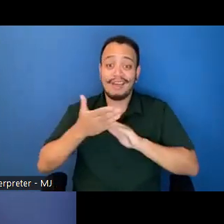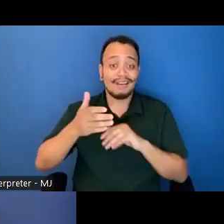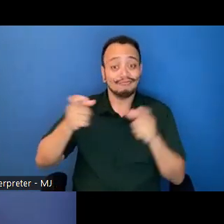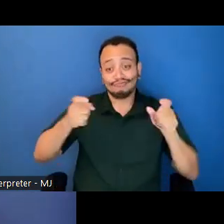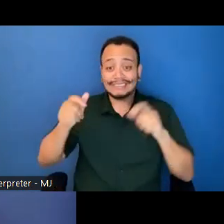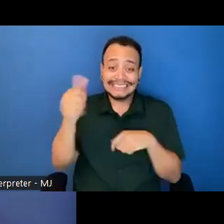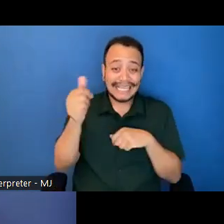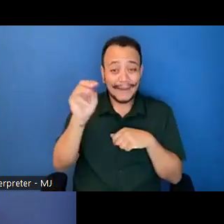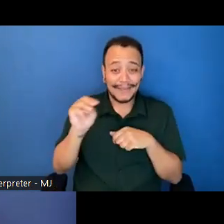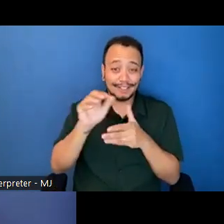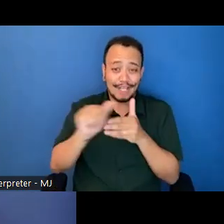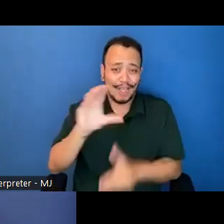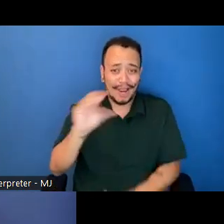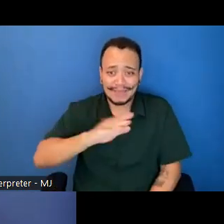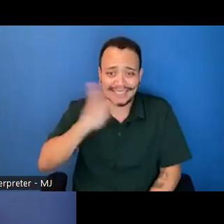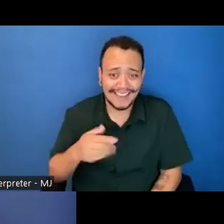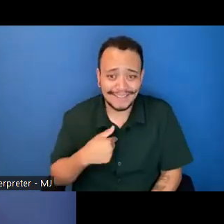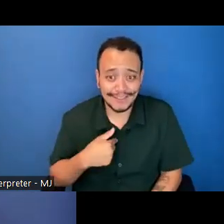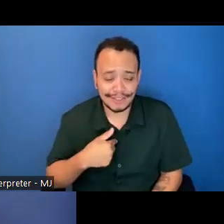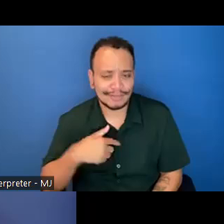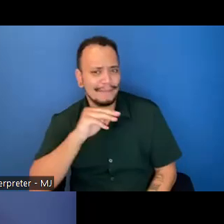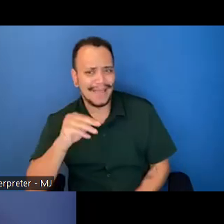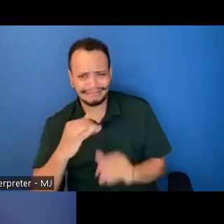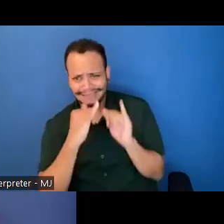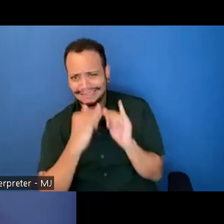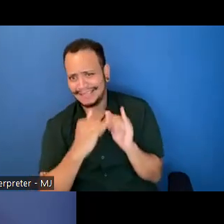company. Um, Me either.